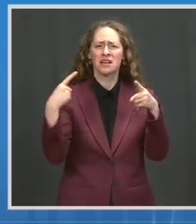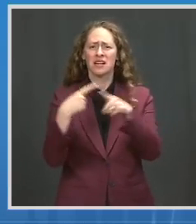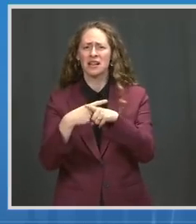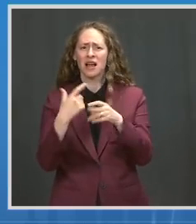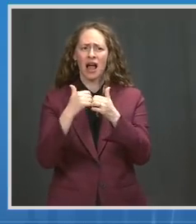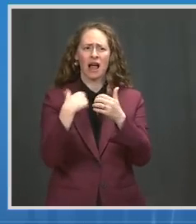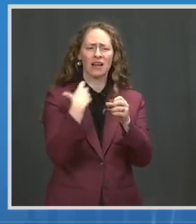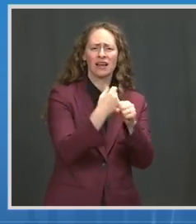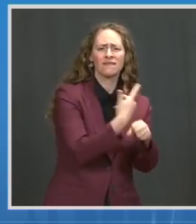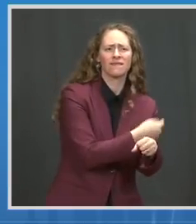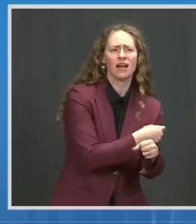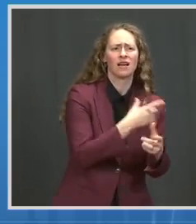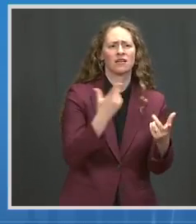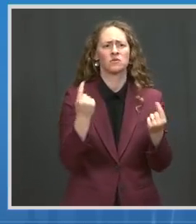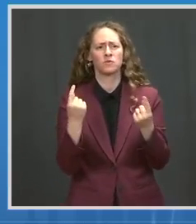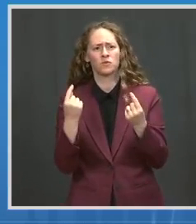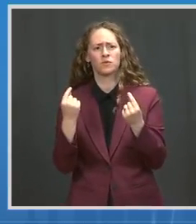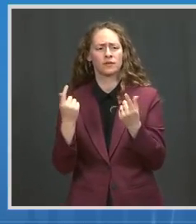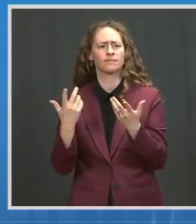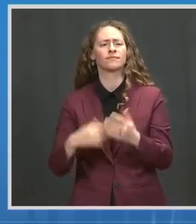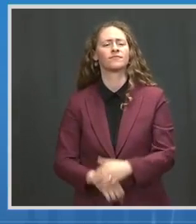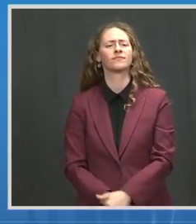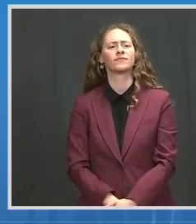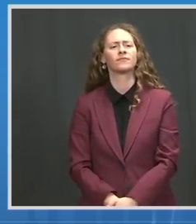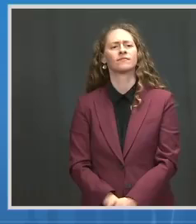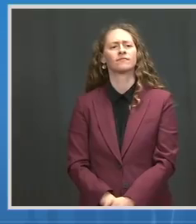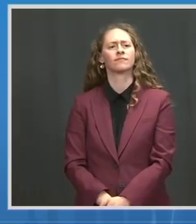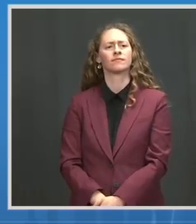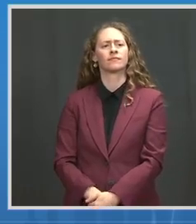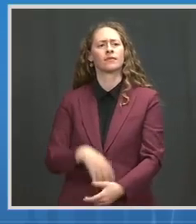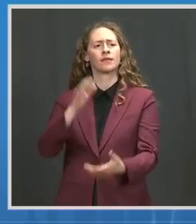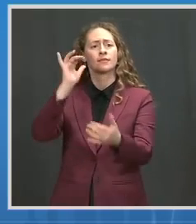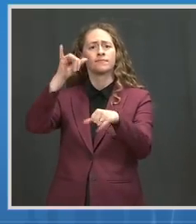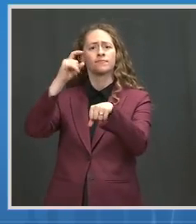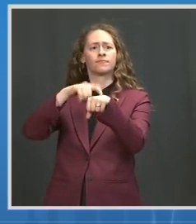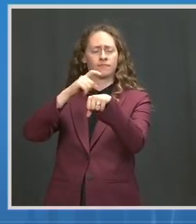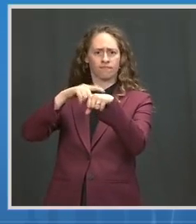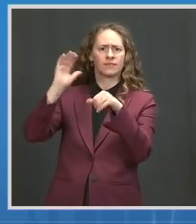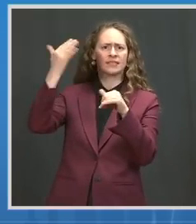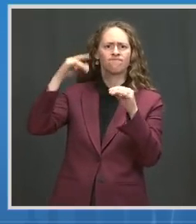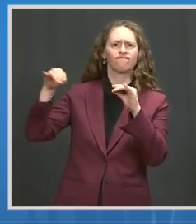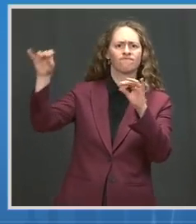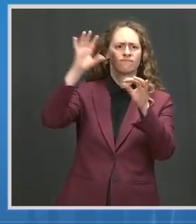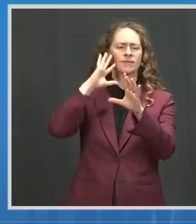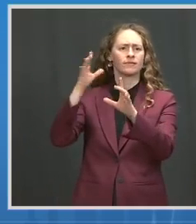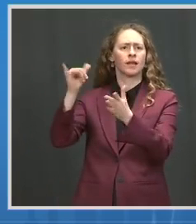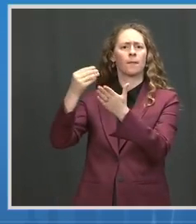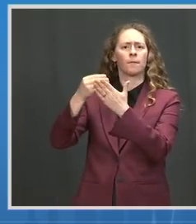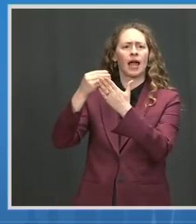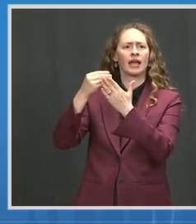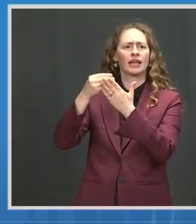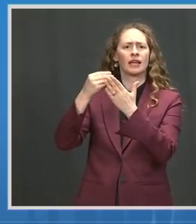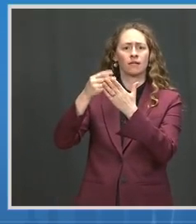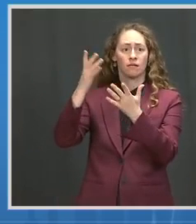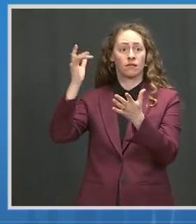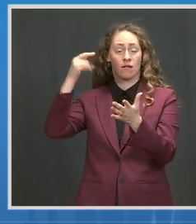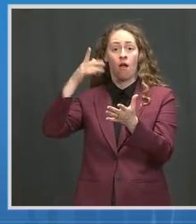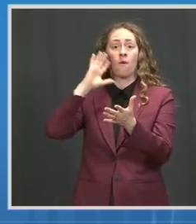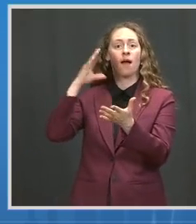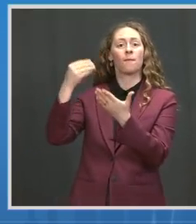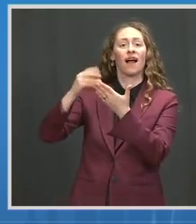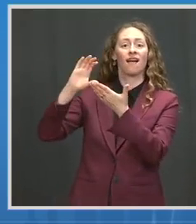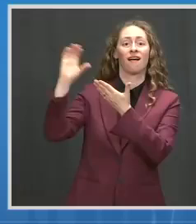thing started, I immediately went down there and got it. It pushed me over the edge.